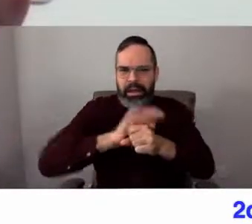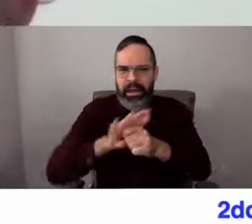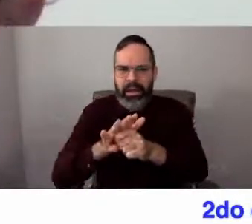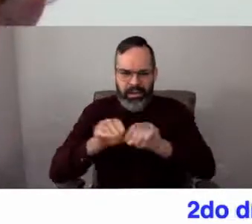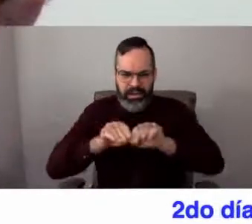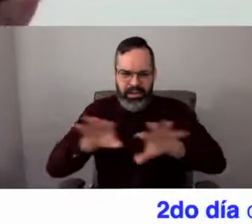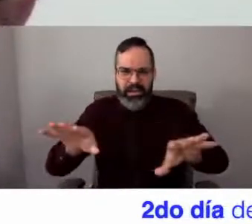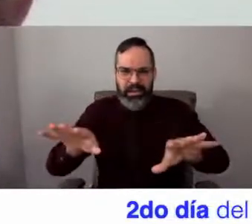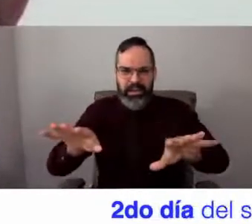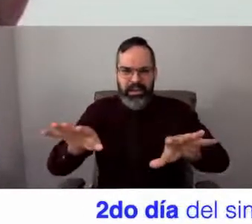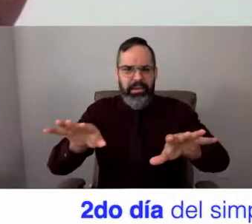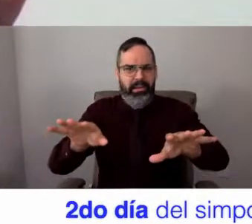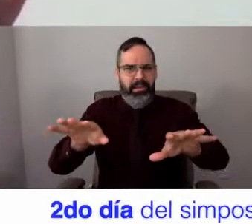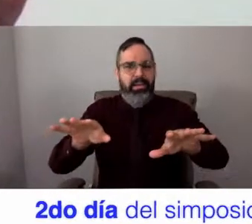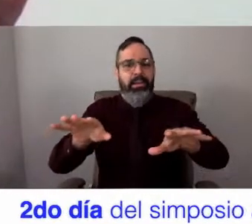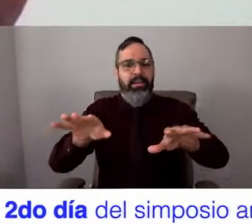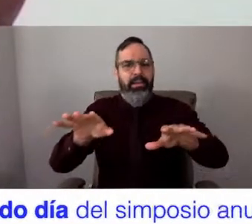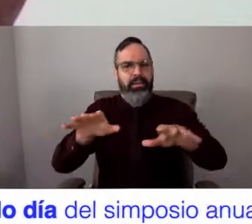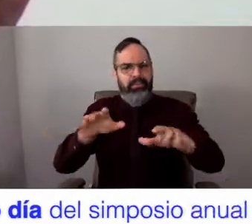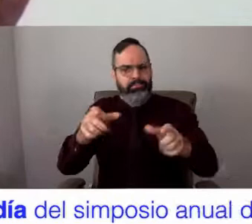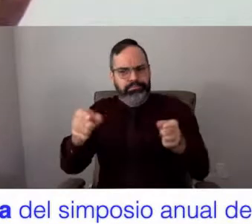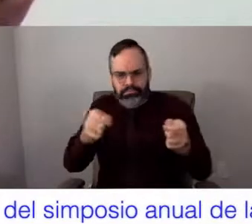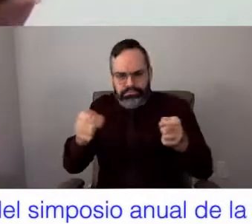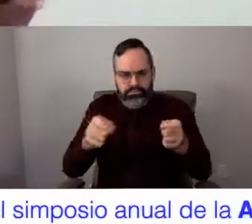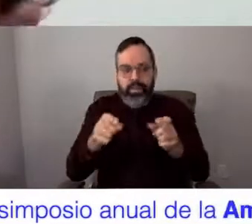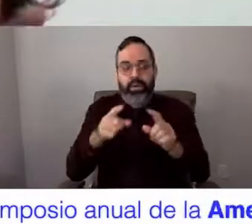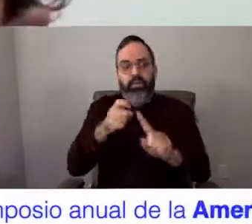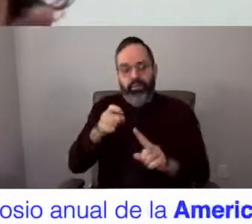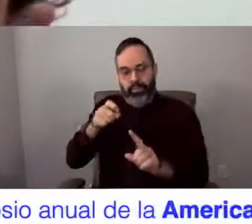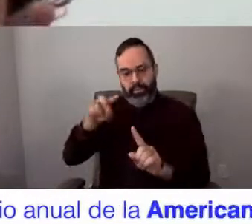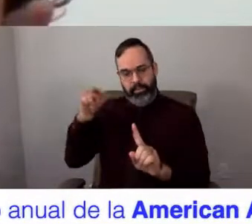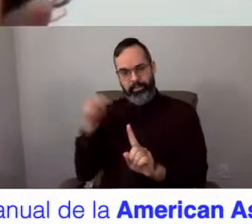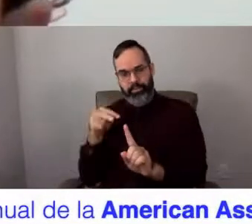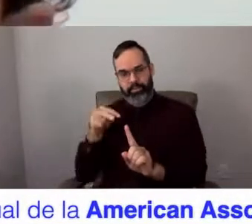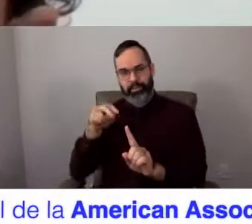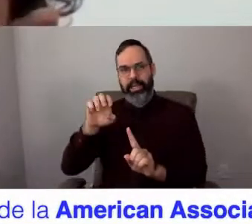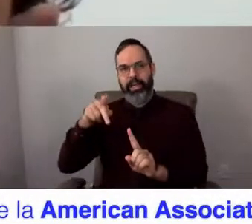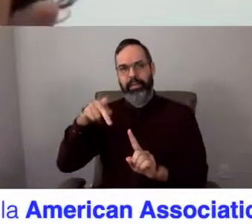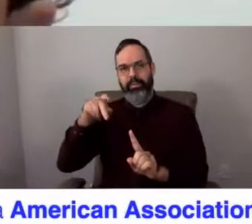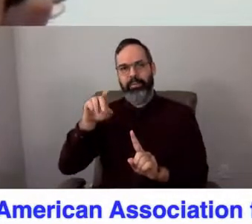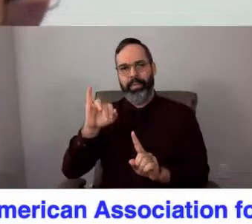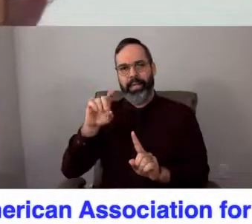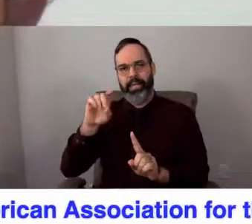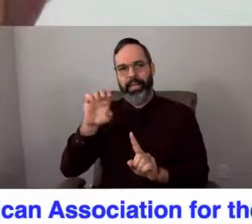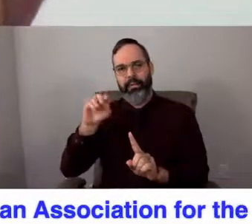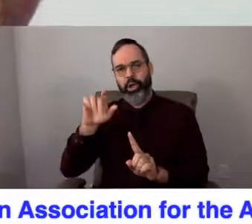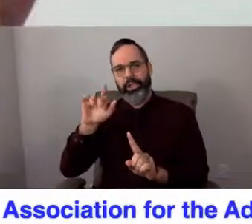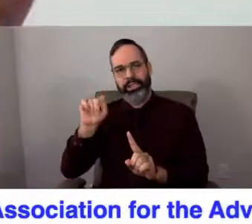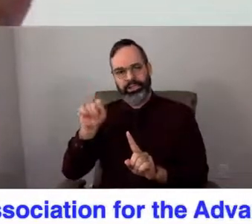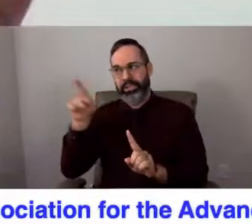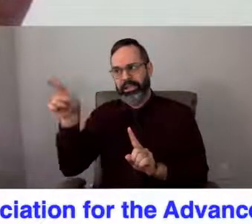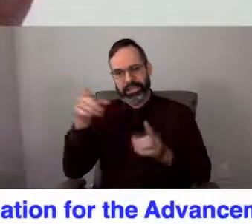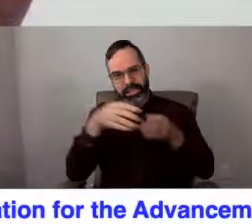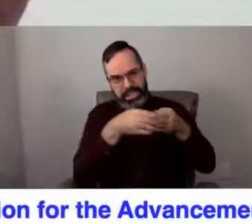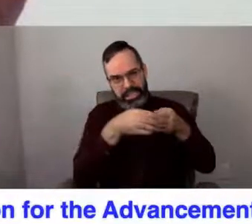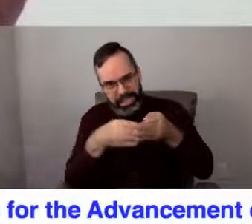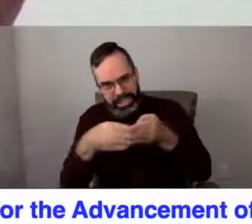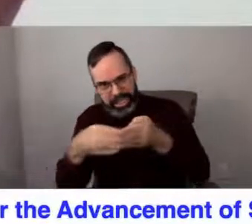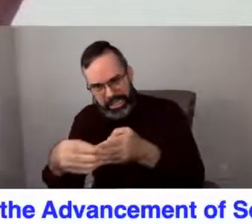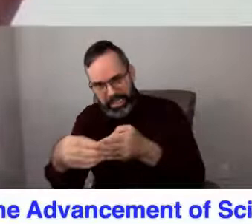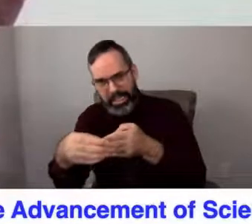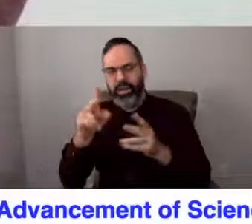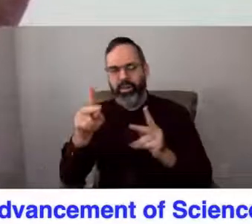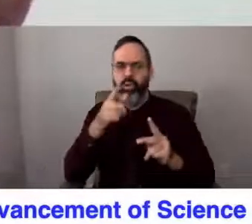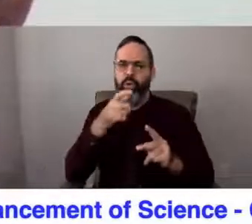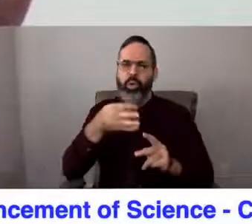especially from the epidemiology side. She has led the efforts to organize the